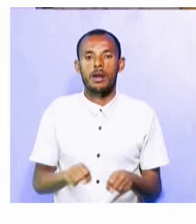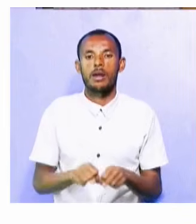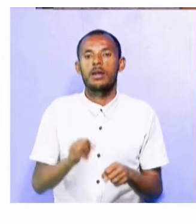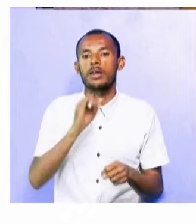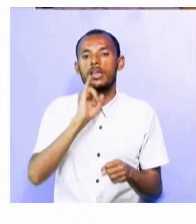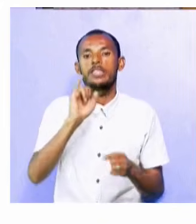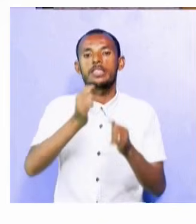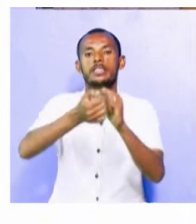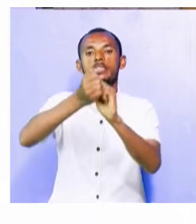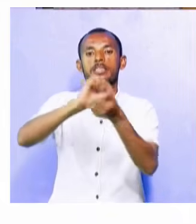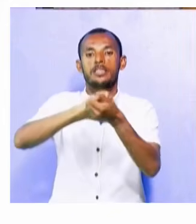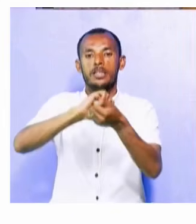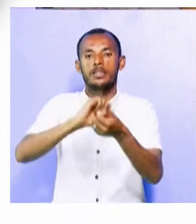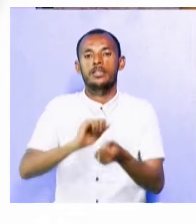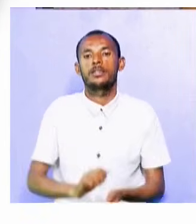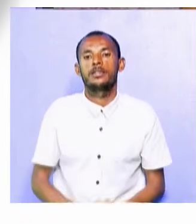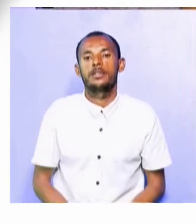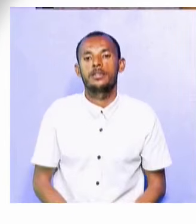is changed.